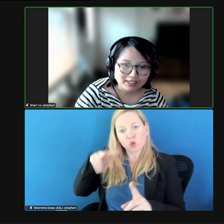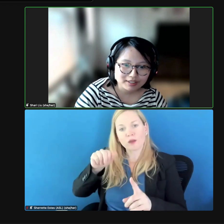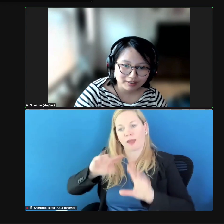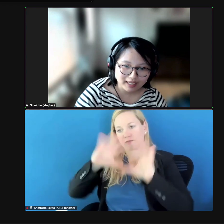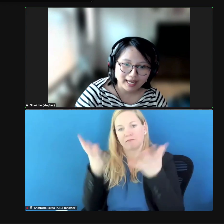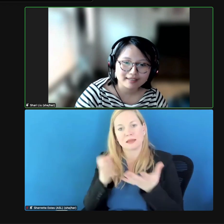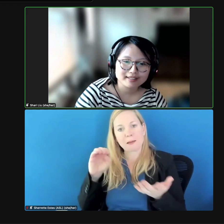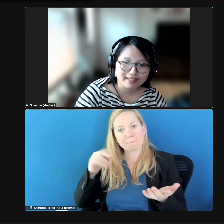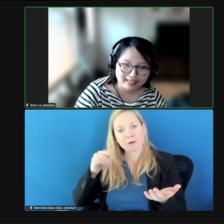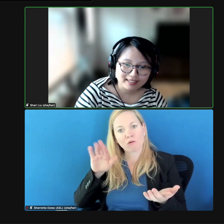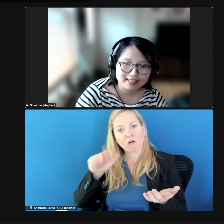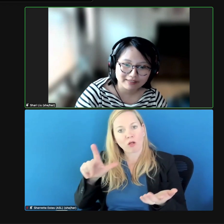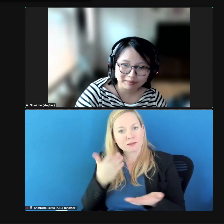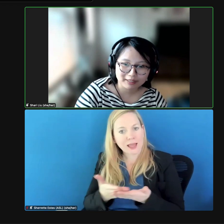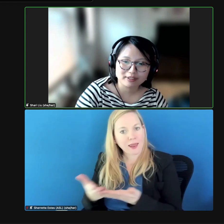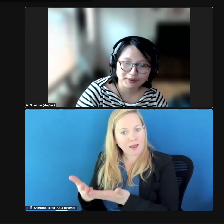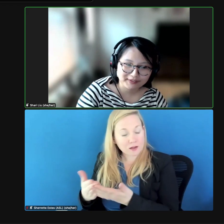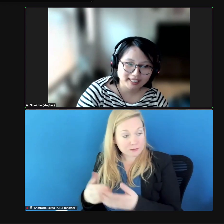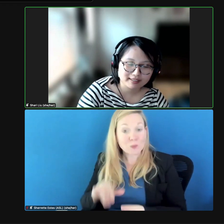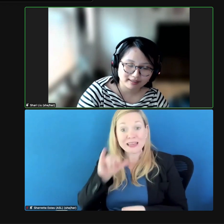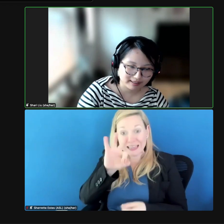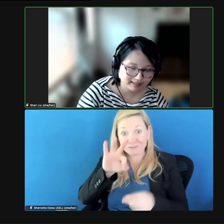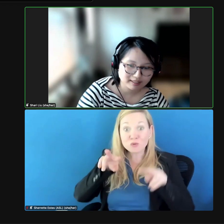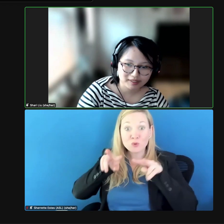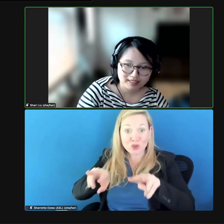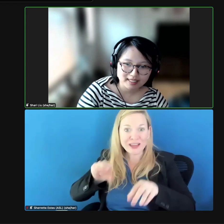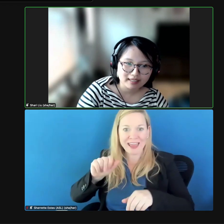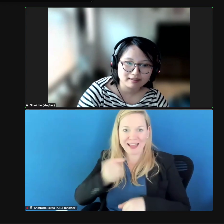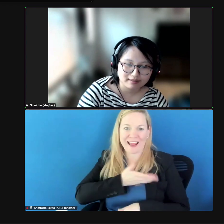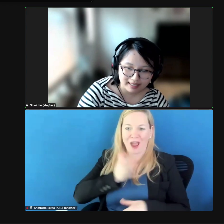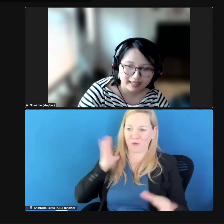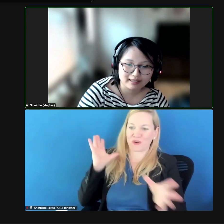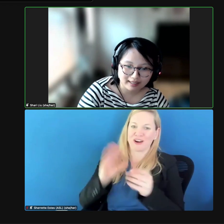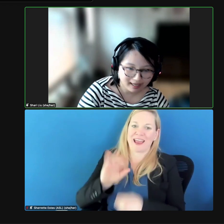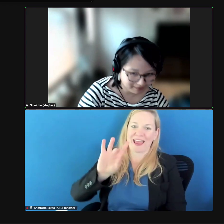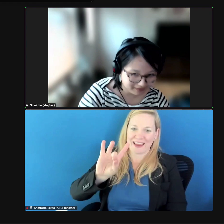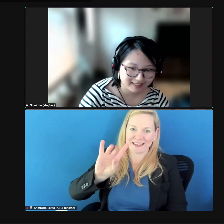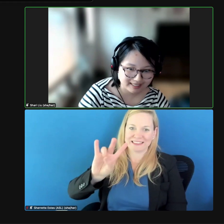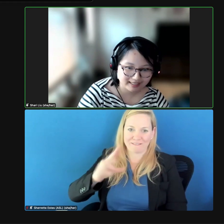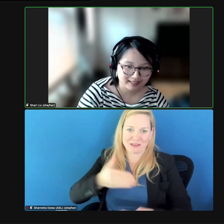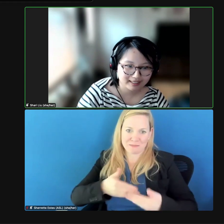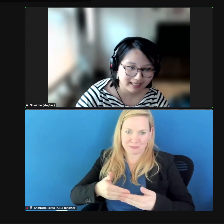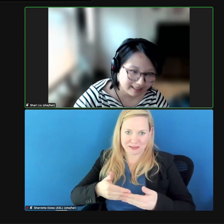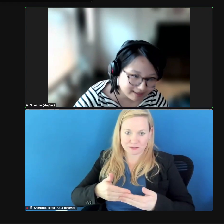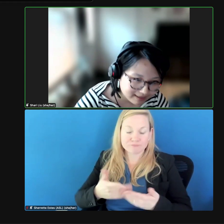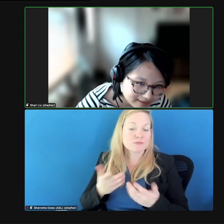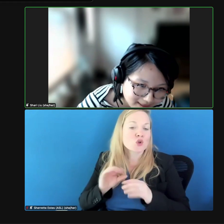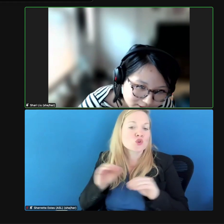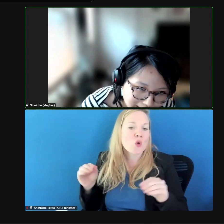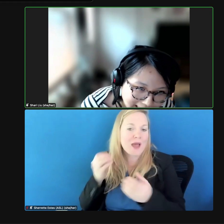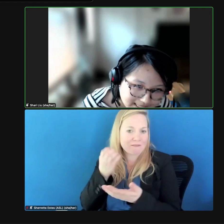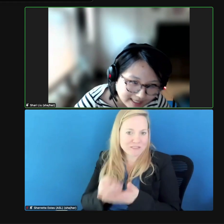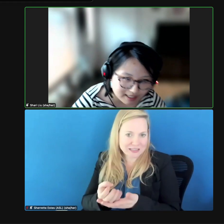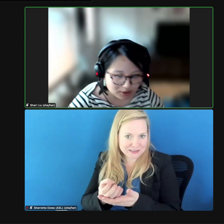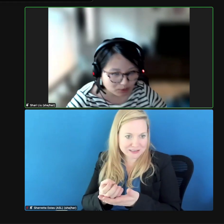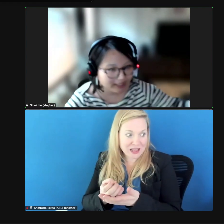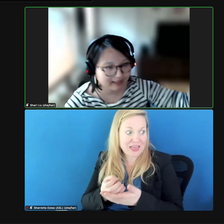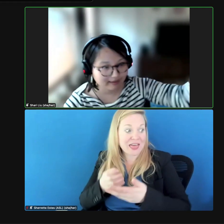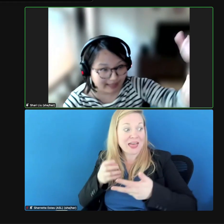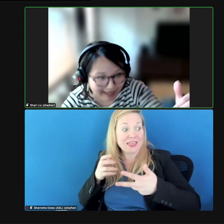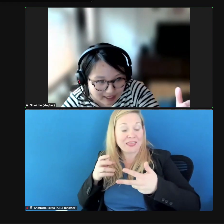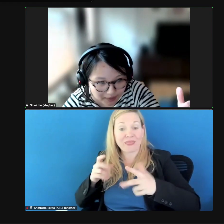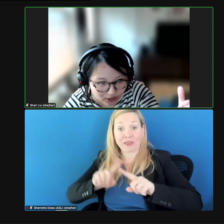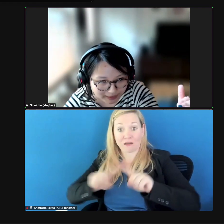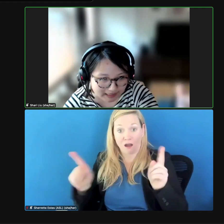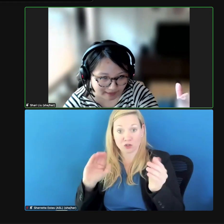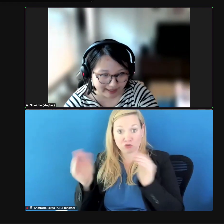if you actually look at the 87 babies we've tested on this stimulus set, there's not evidence that this contrast that is between